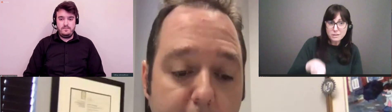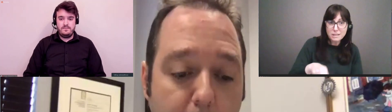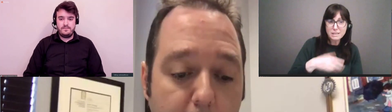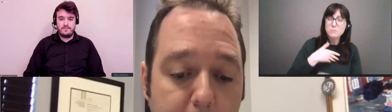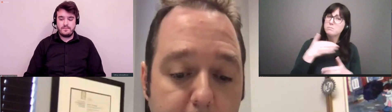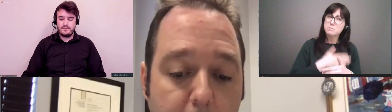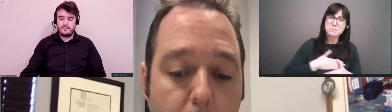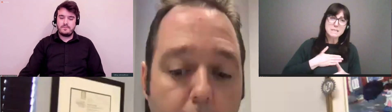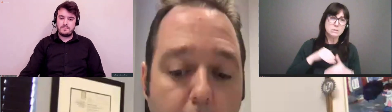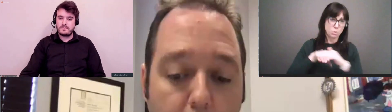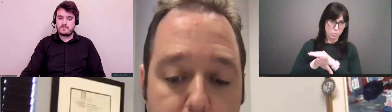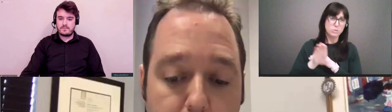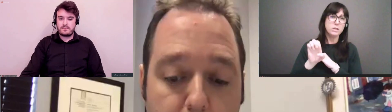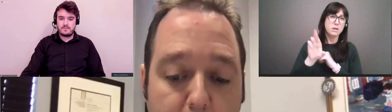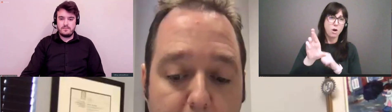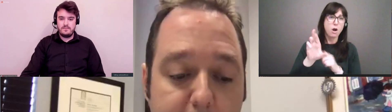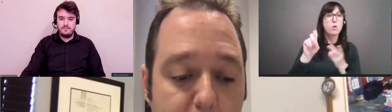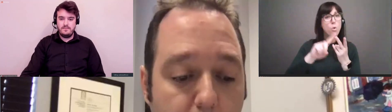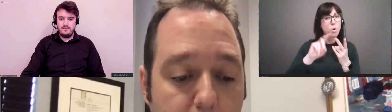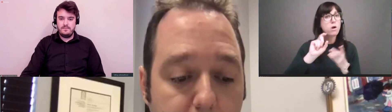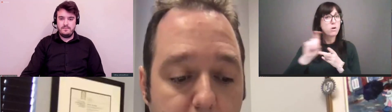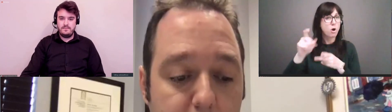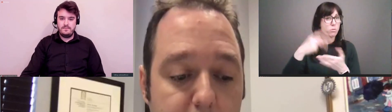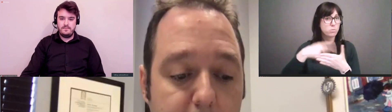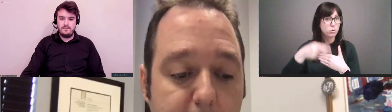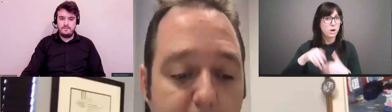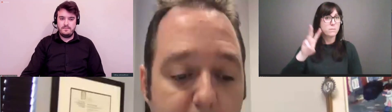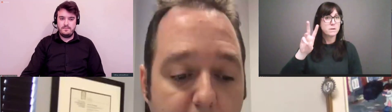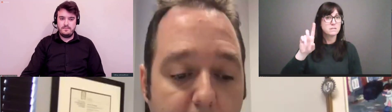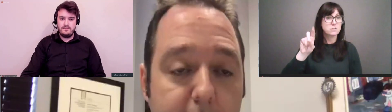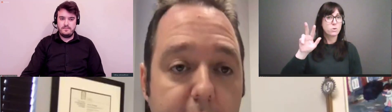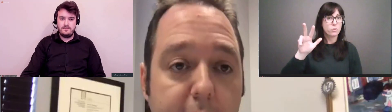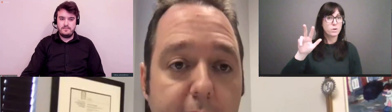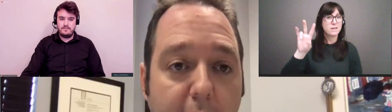emergency department or call the program at